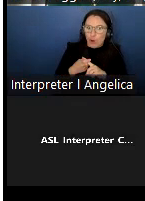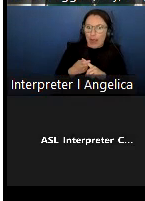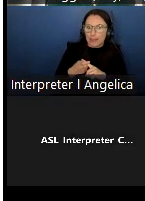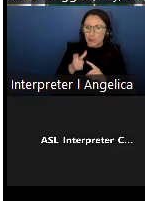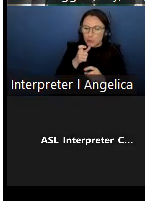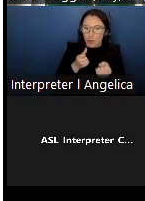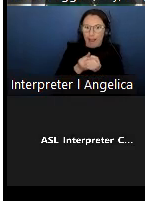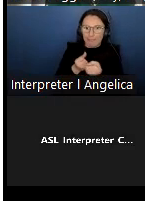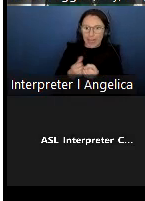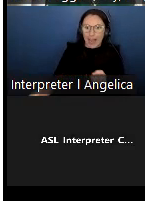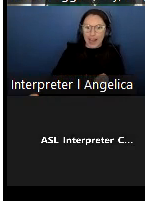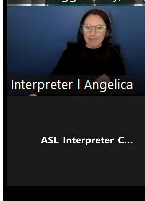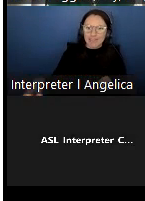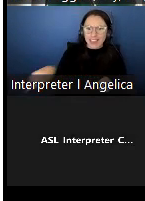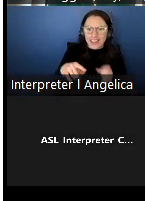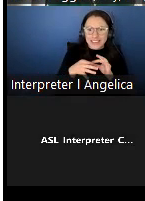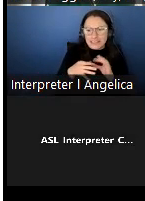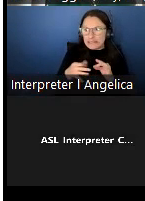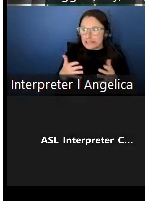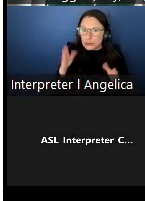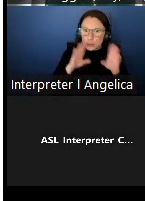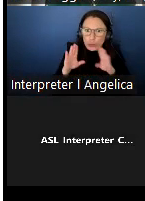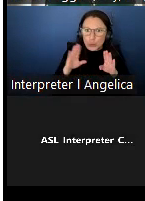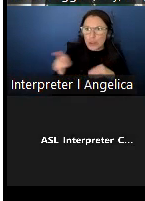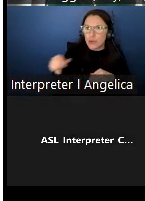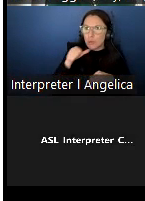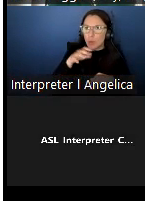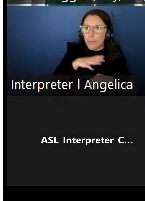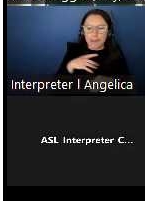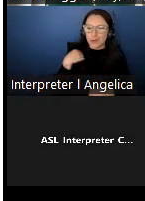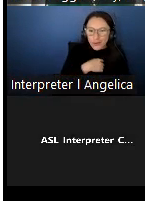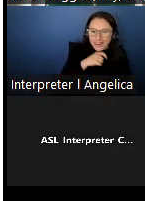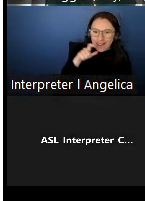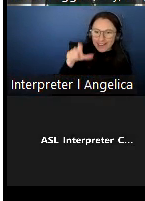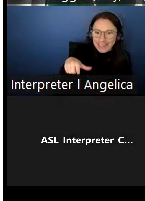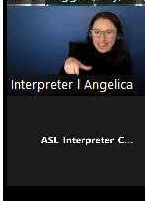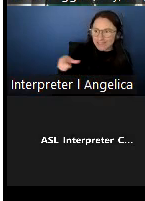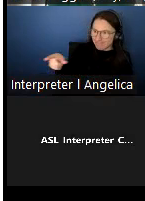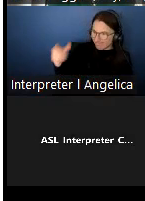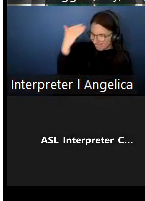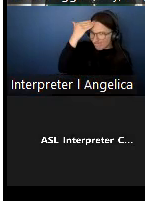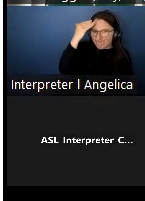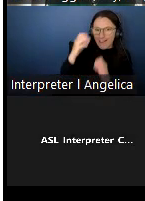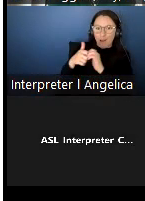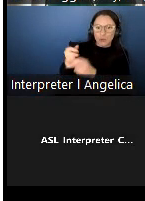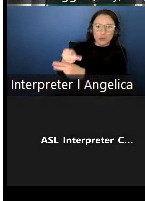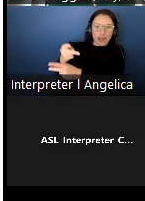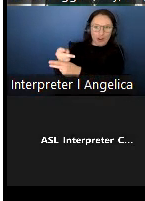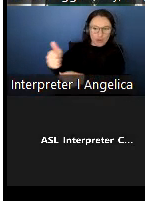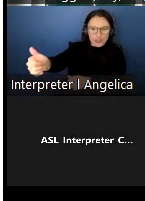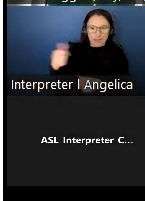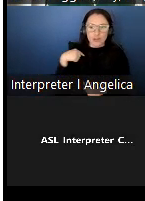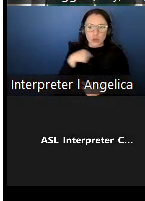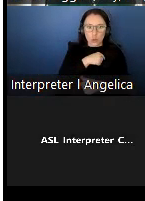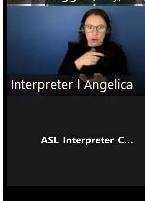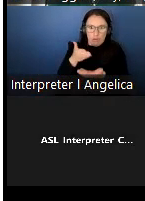we're really worried about this woman. But we didn't need to be. She knew how to take care of herself. And so we are there to be, kind of guides